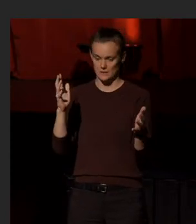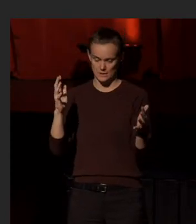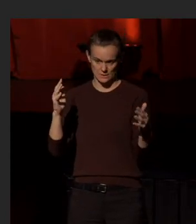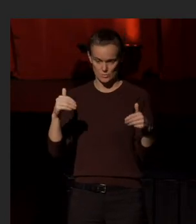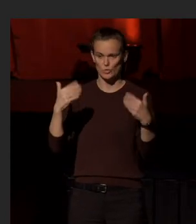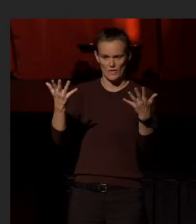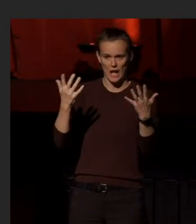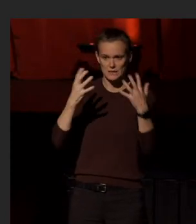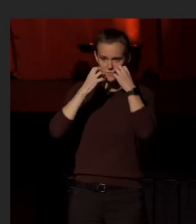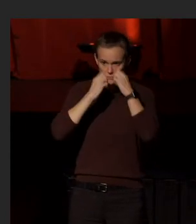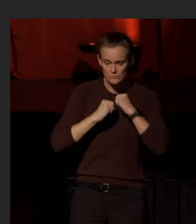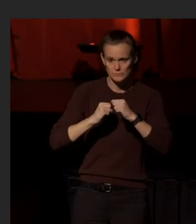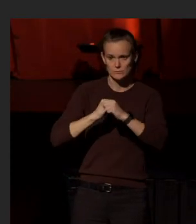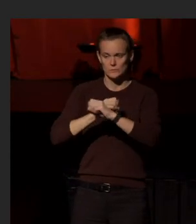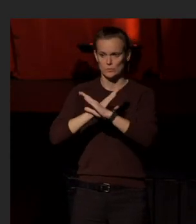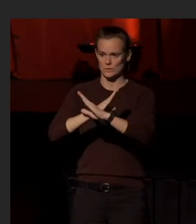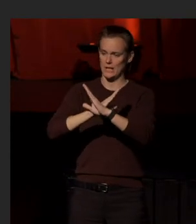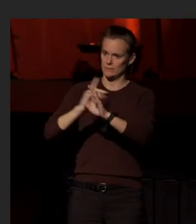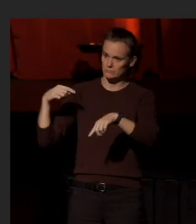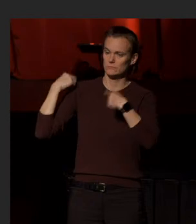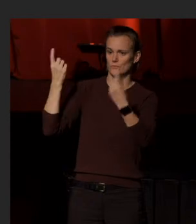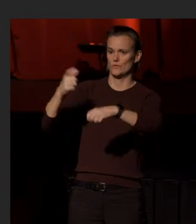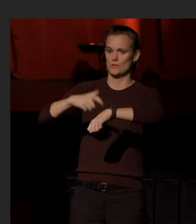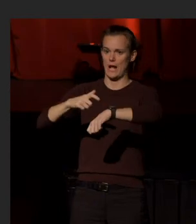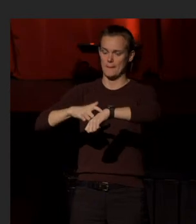would say democracy is